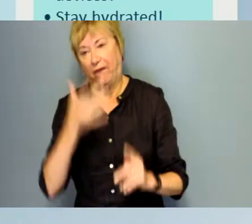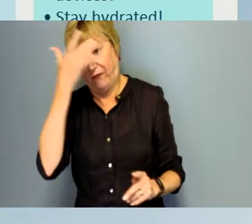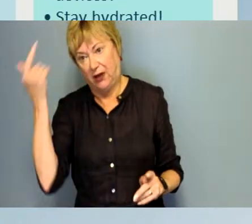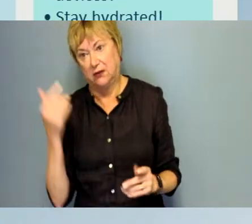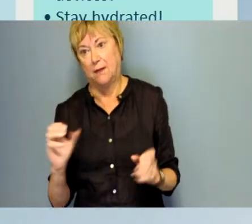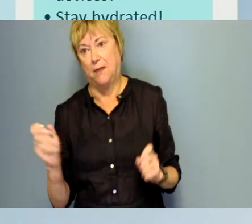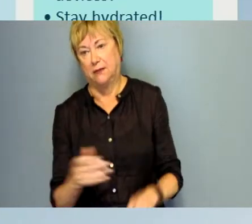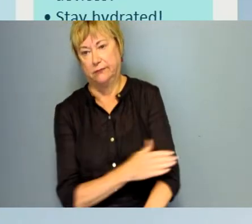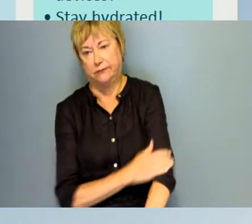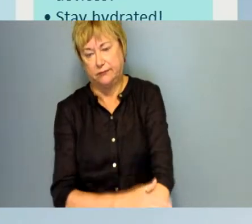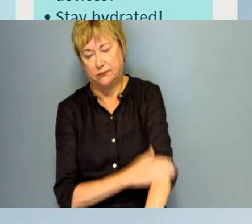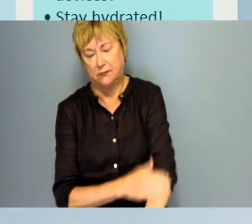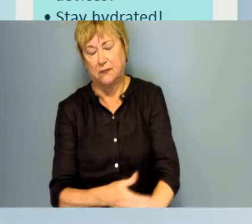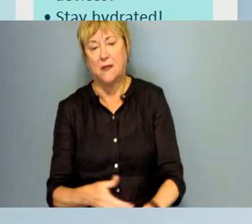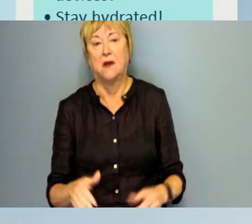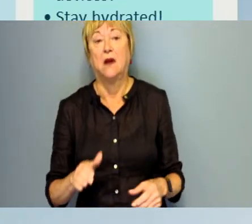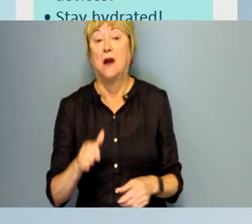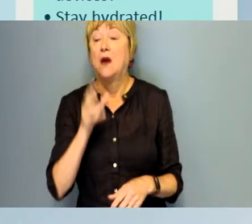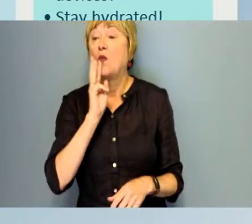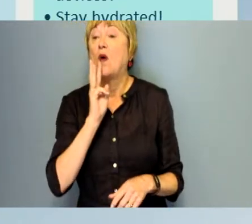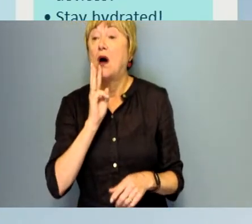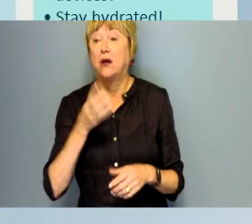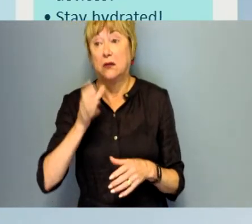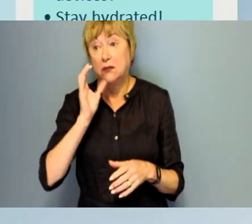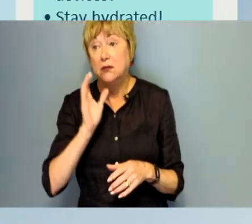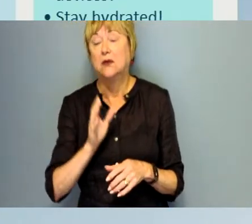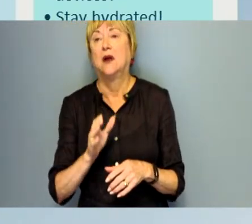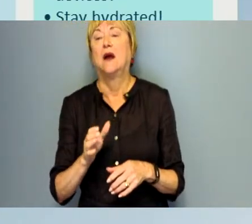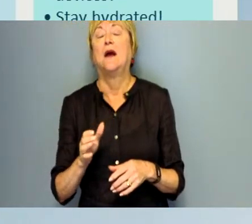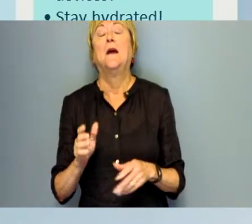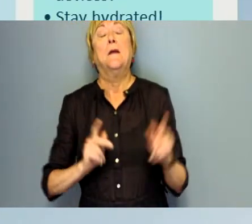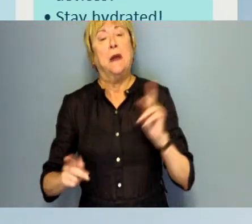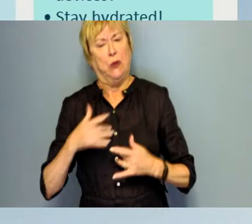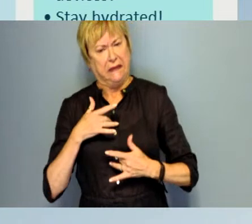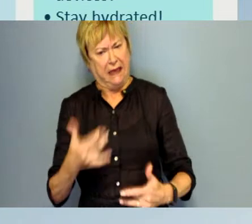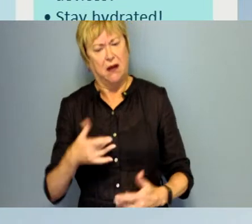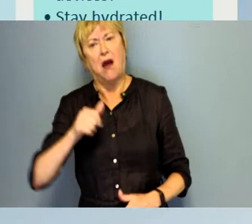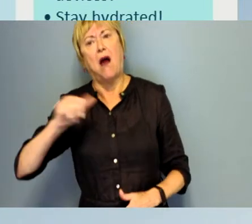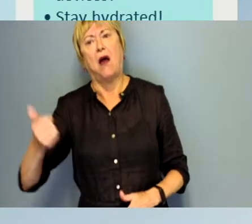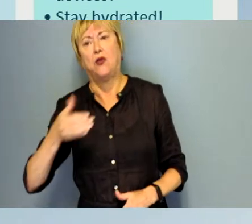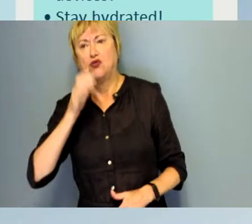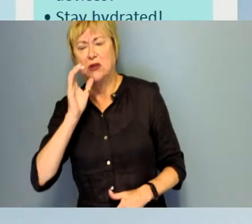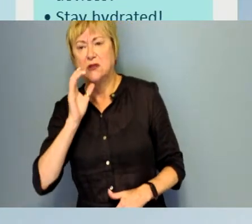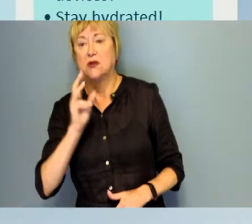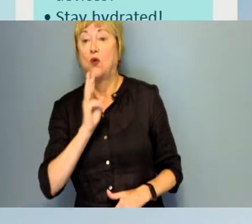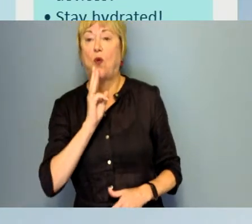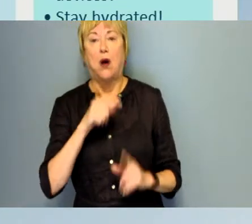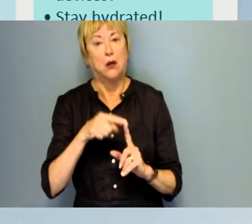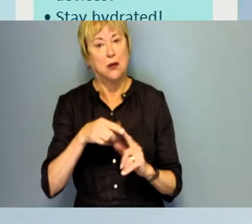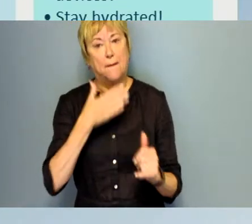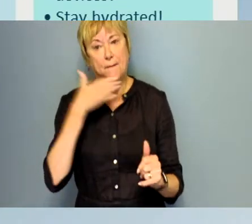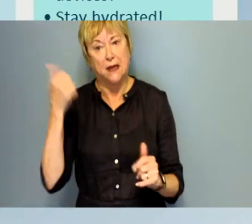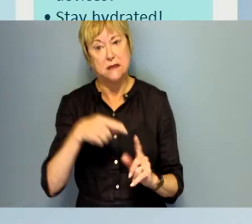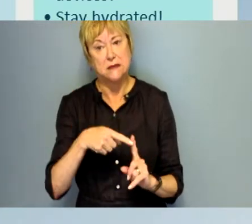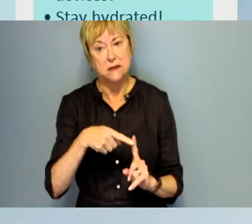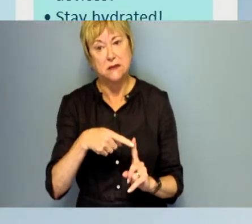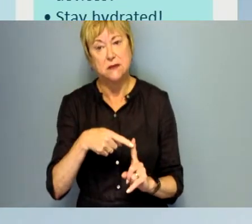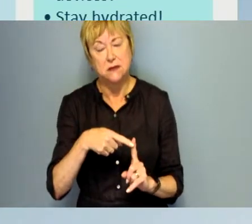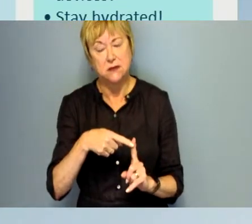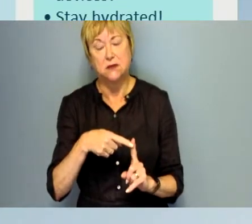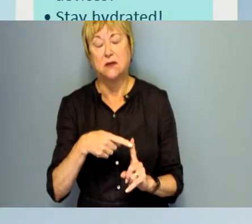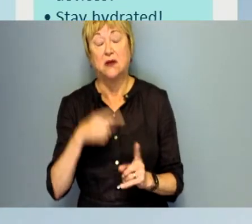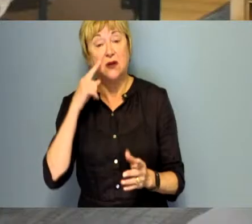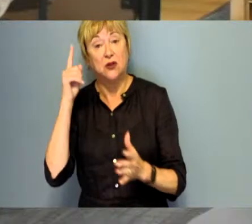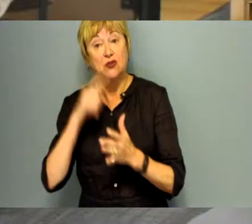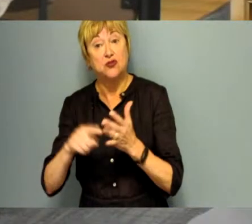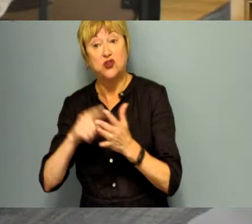hydrated. I know people tend to drink other beverages when it gets hot. Water is the best thing. Check the